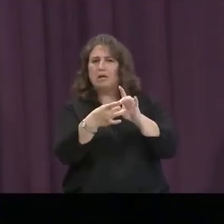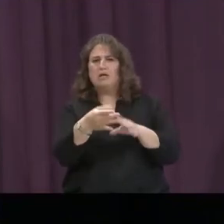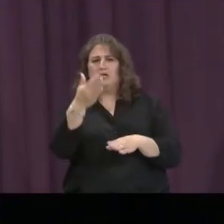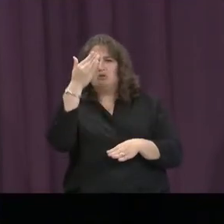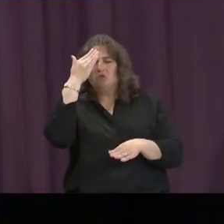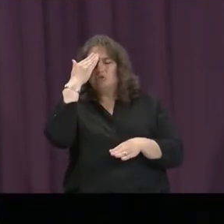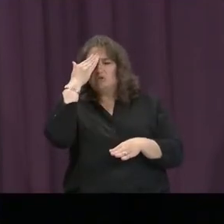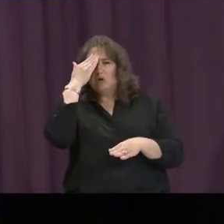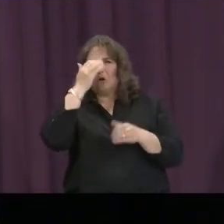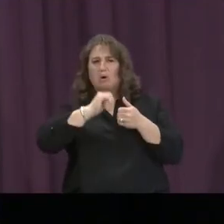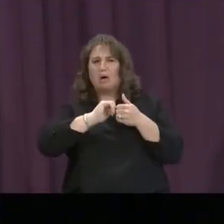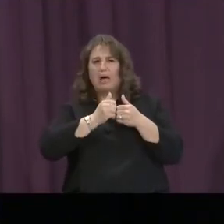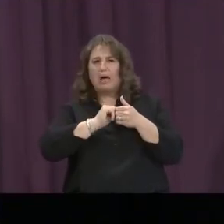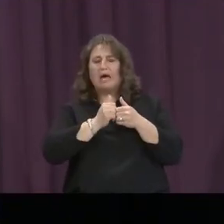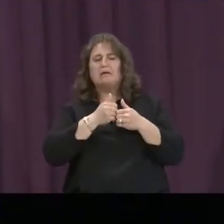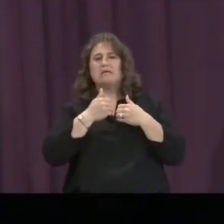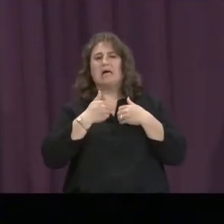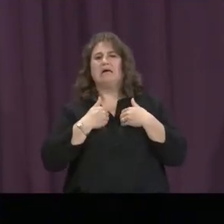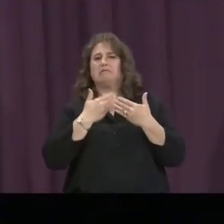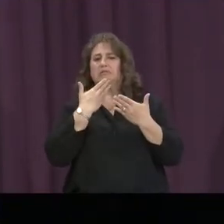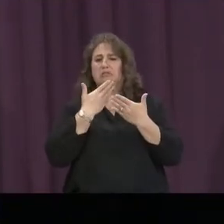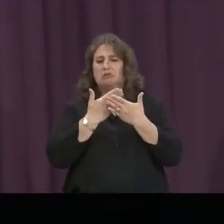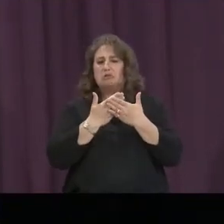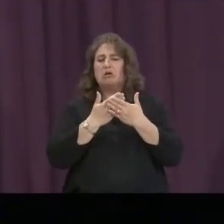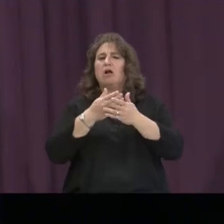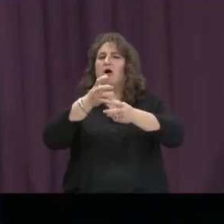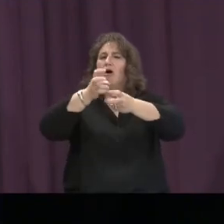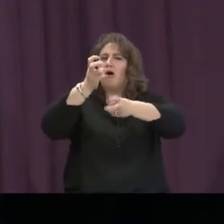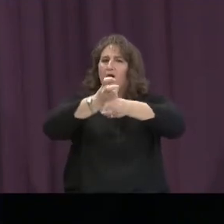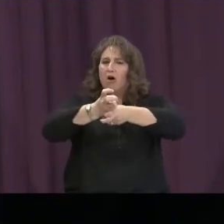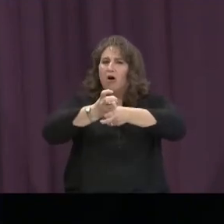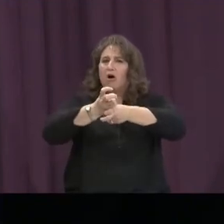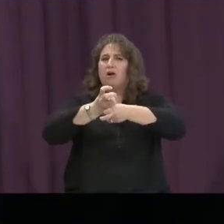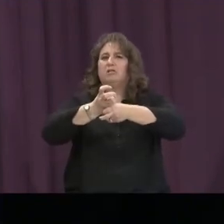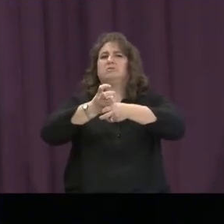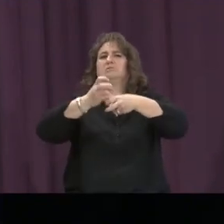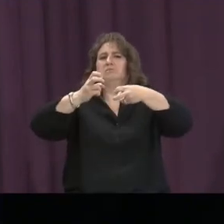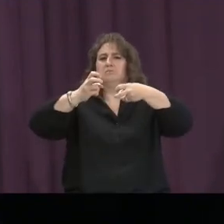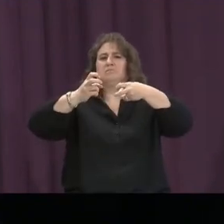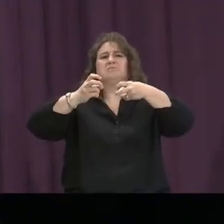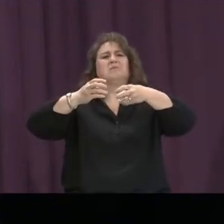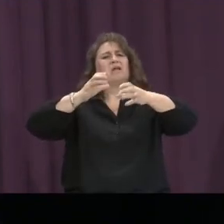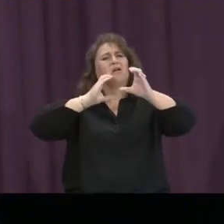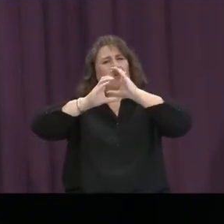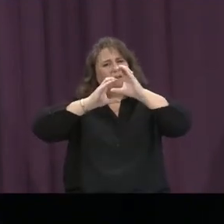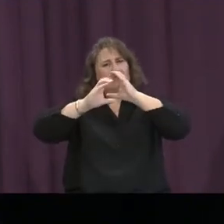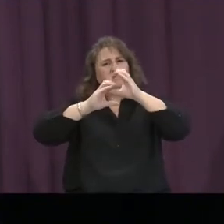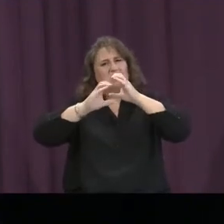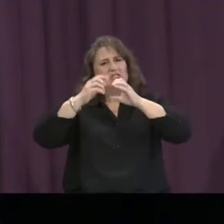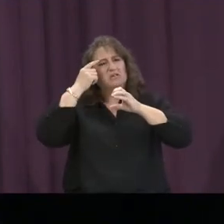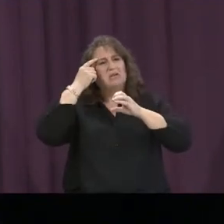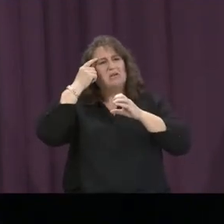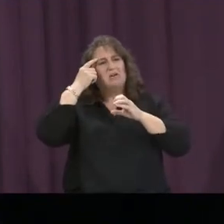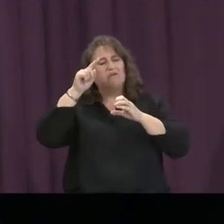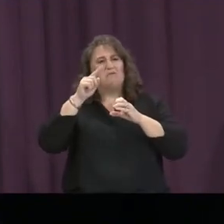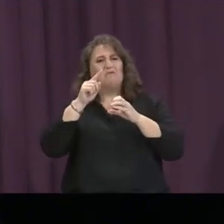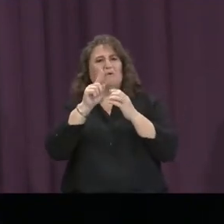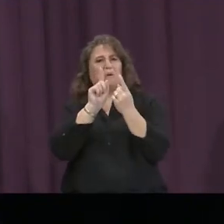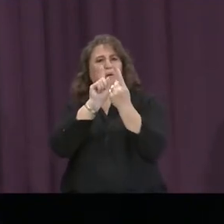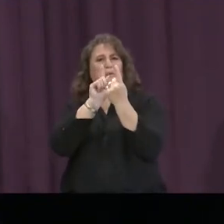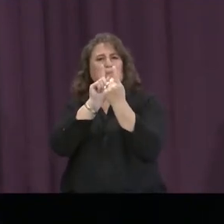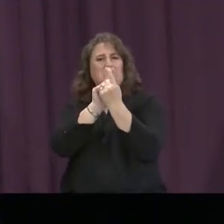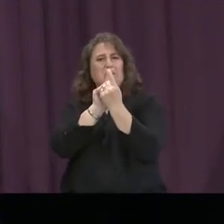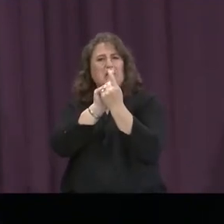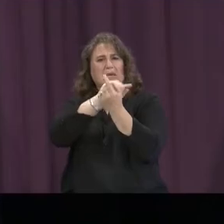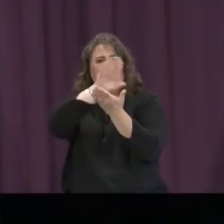those, maybe what they call hard conversations, which are needed to, to meet common ground. It's so true. Those